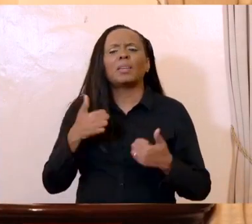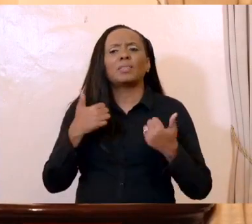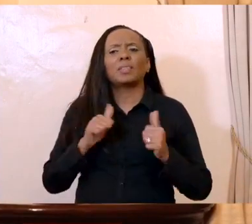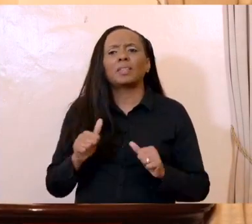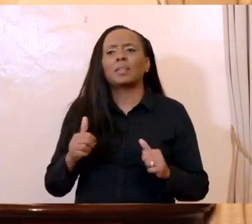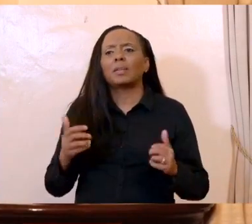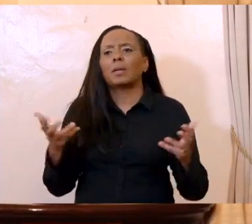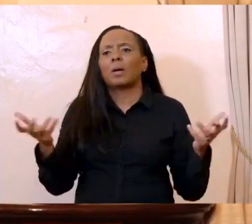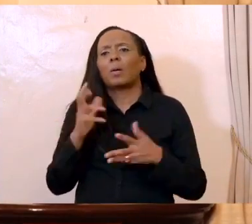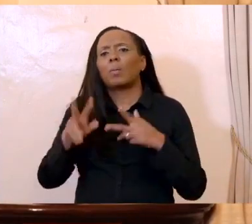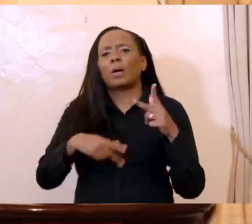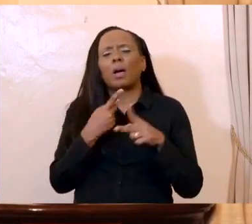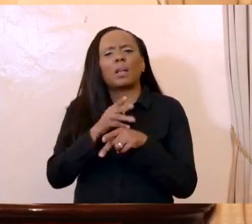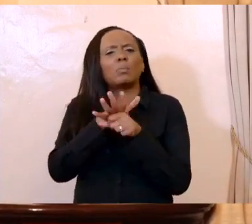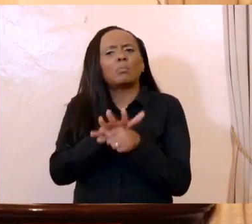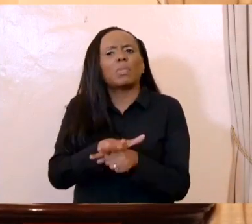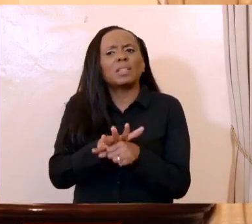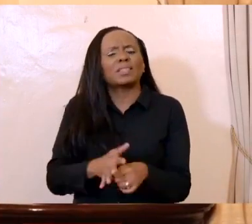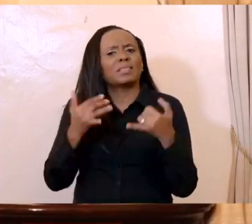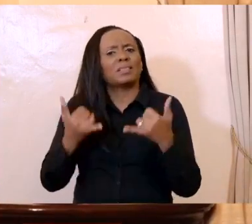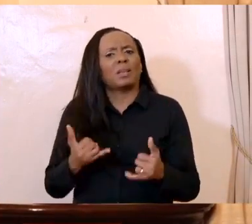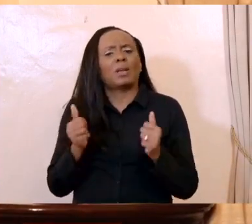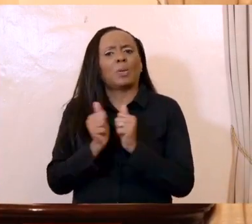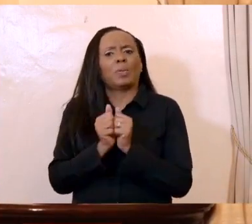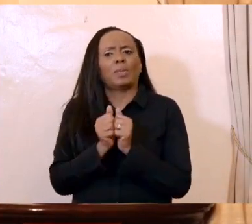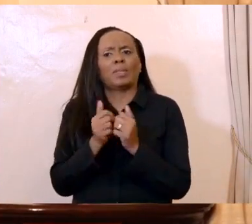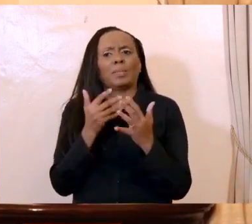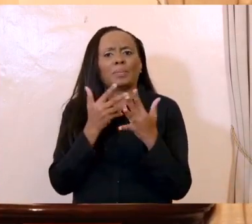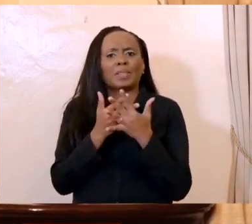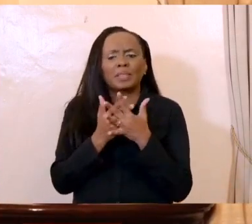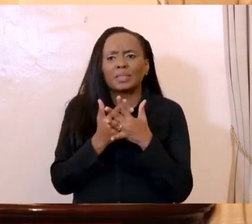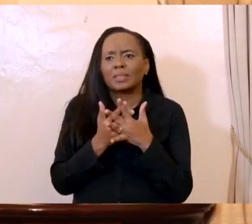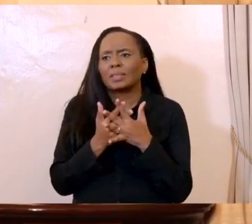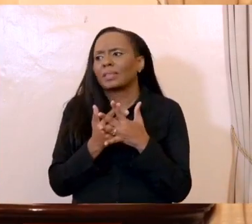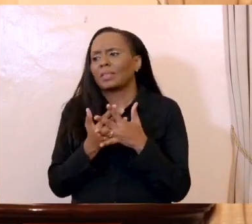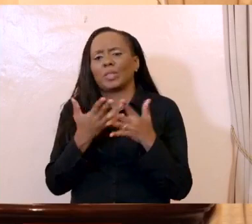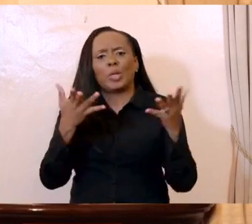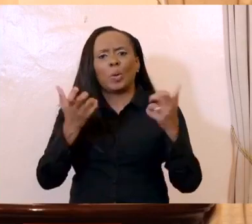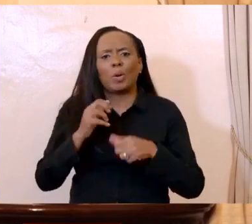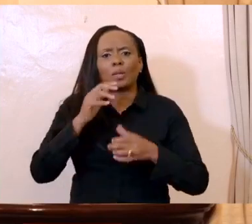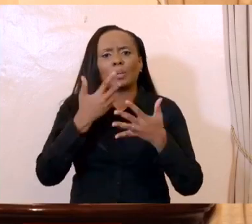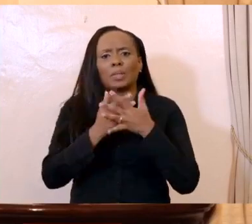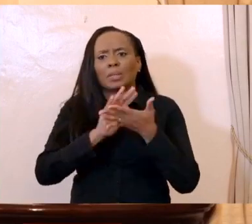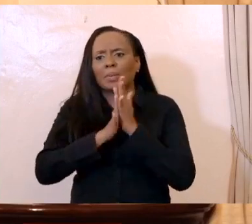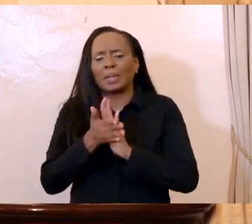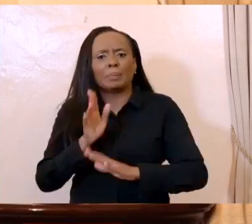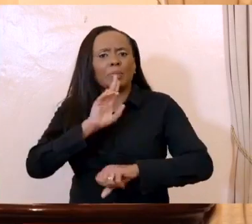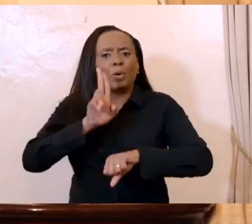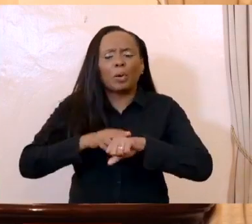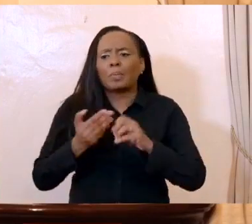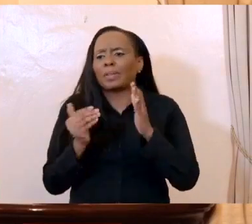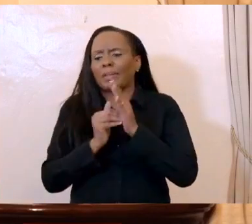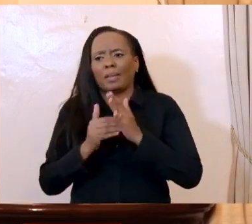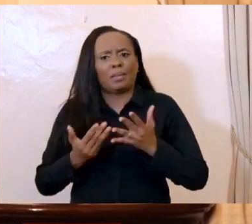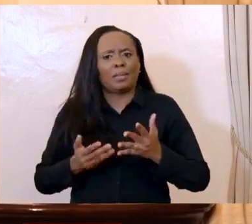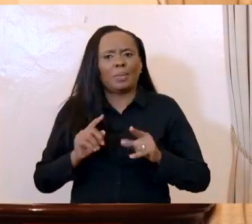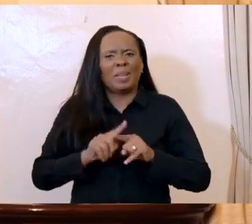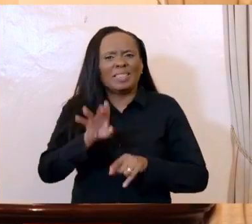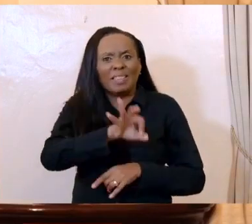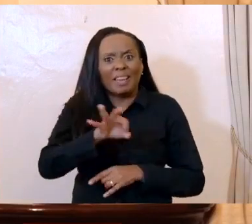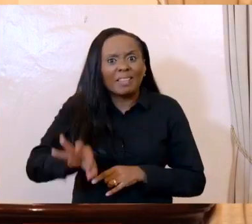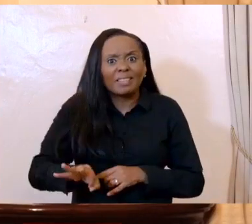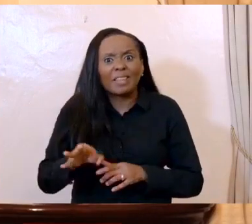pressure does that put on the facility in terms of returning to normalcy, in terms of freeing up the resources of the